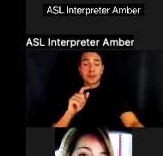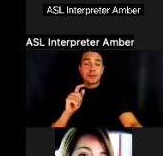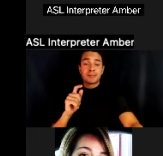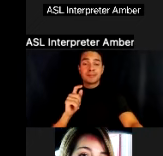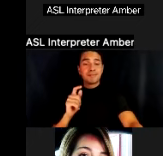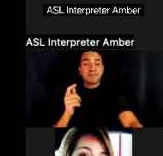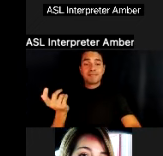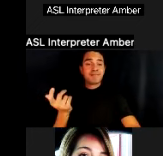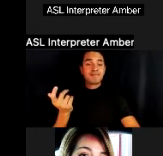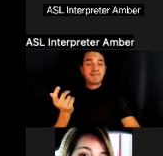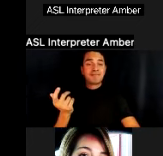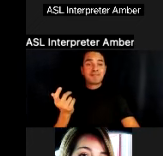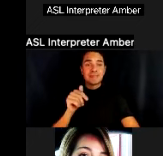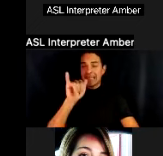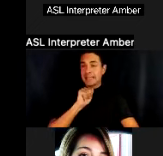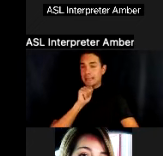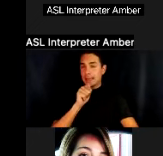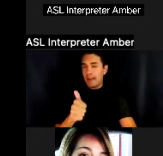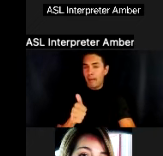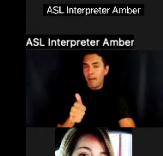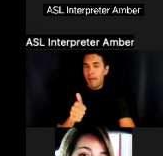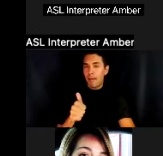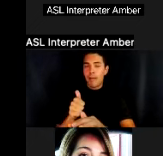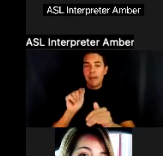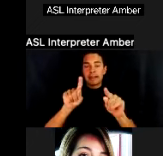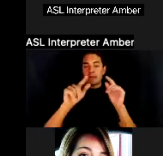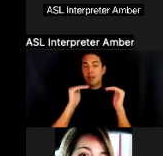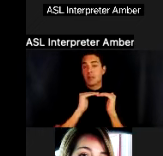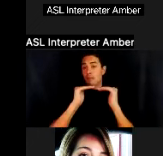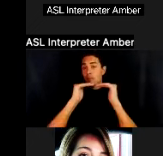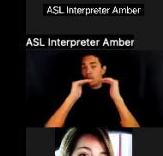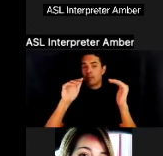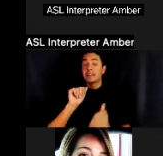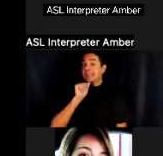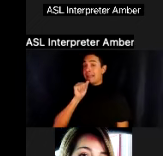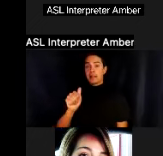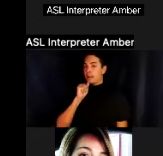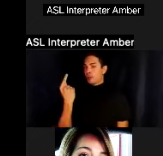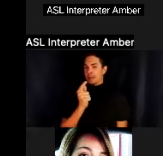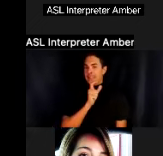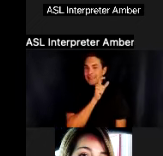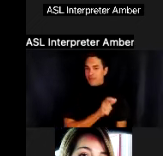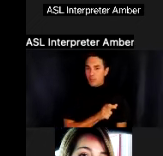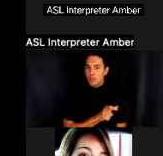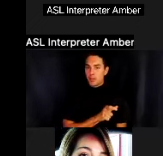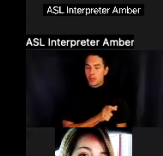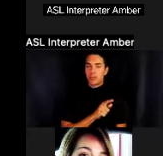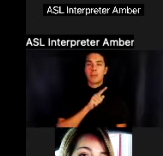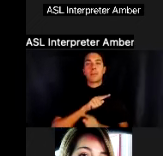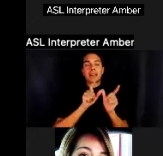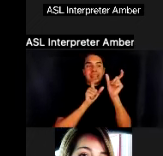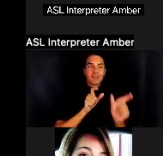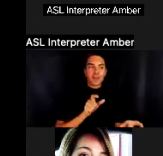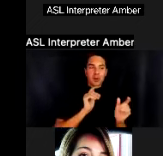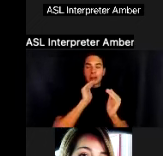acknowledge denial at the different levels too? Because we can't say that denial is just individual, right? We're talking about individual versus collective too